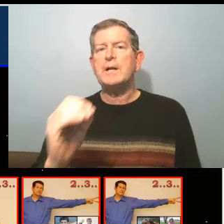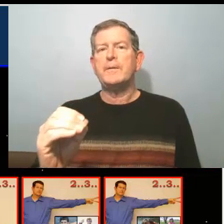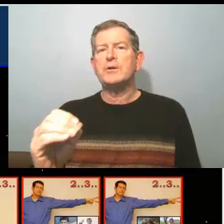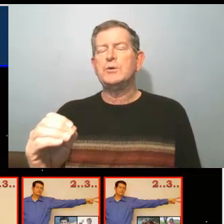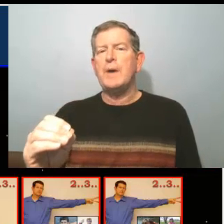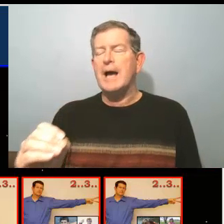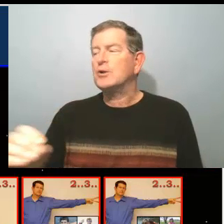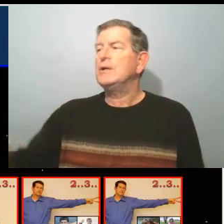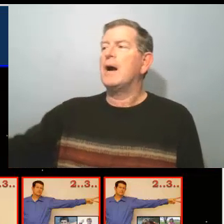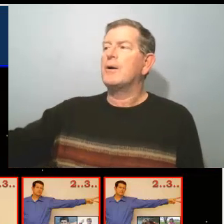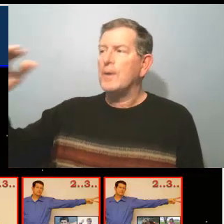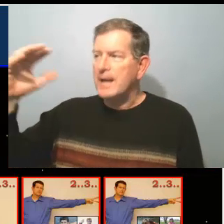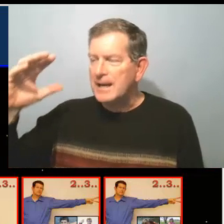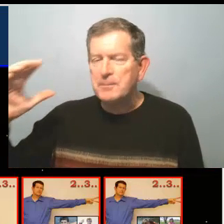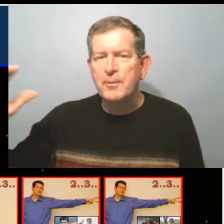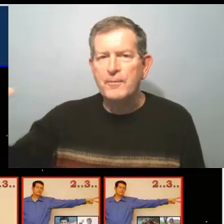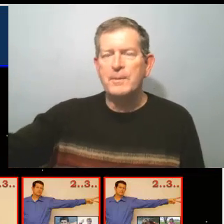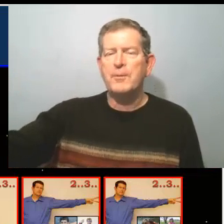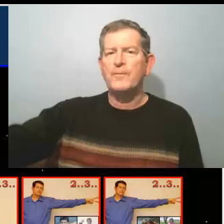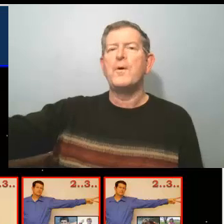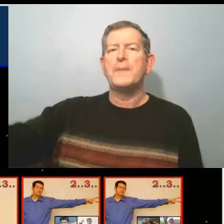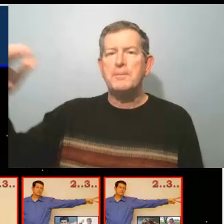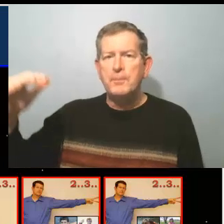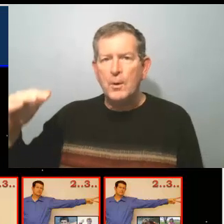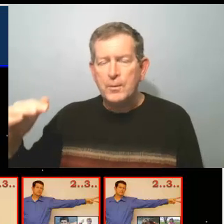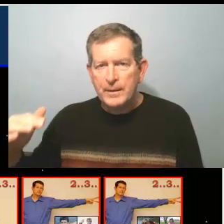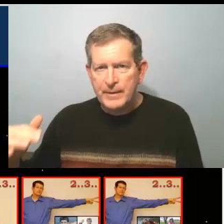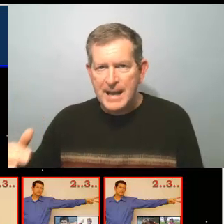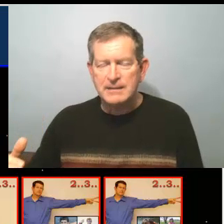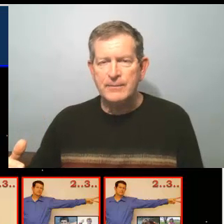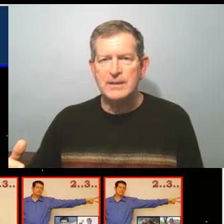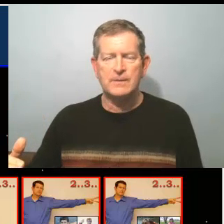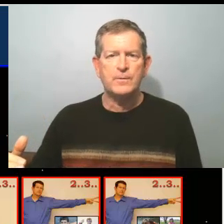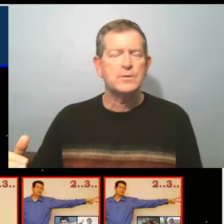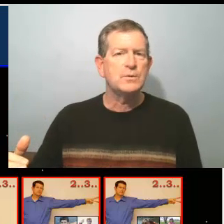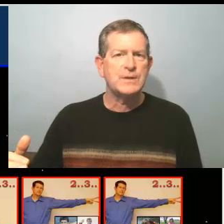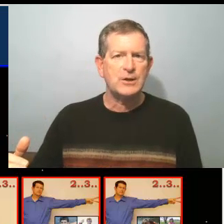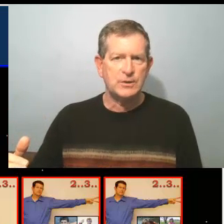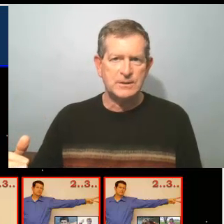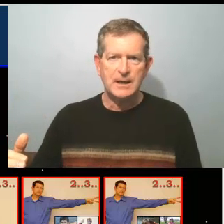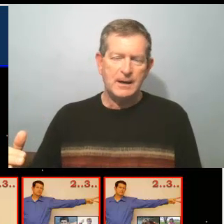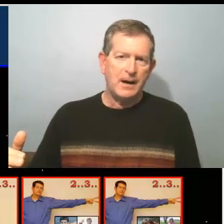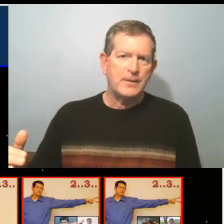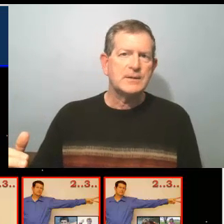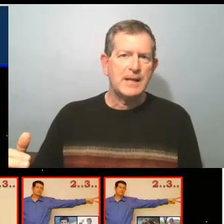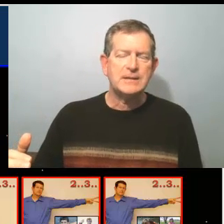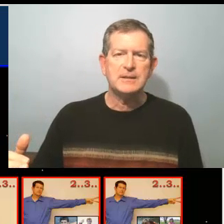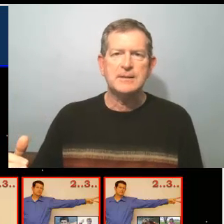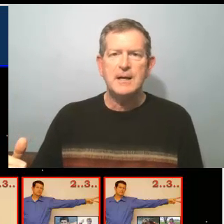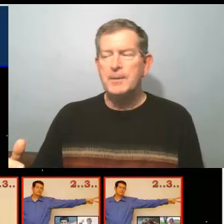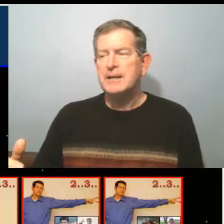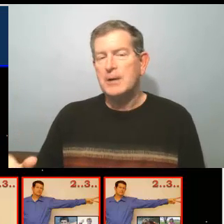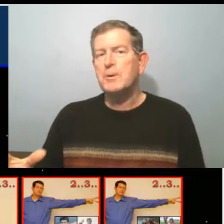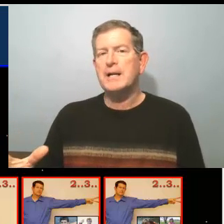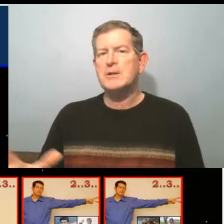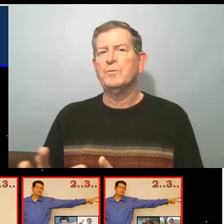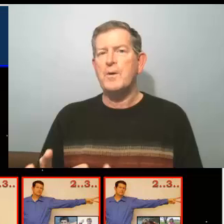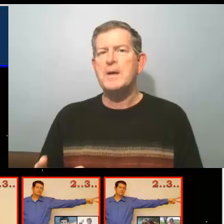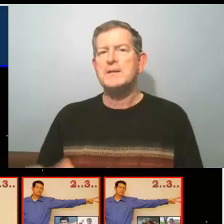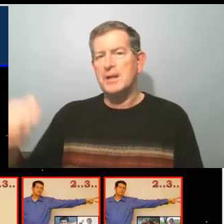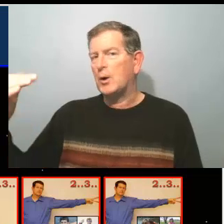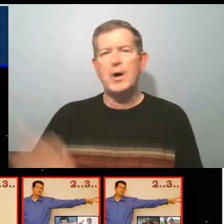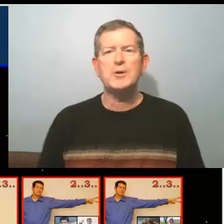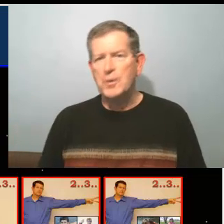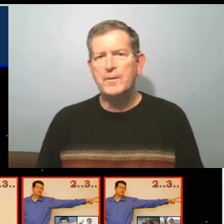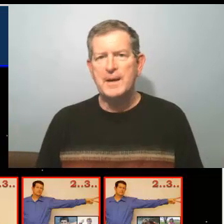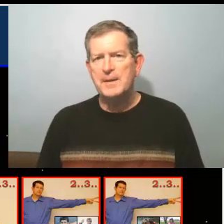It's critical that you actually are going ahead and performing both the activities in the first two sections of these lessons, because I realize it's